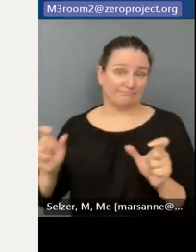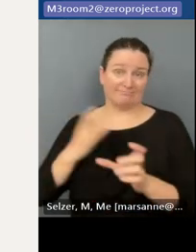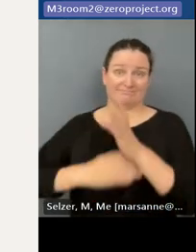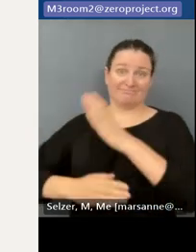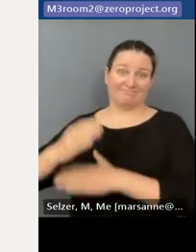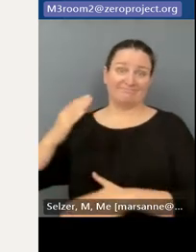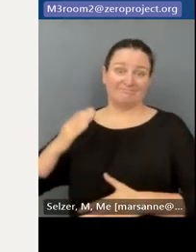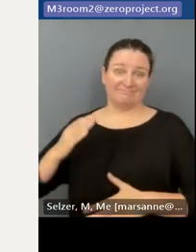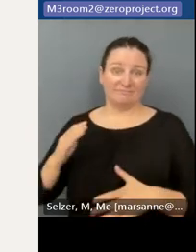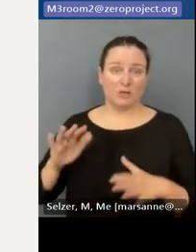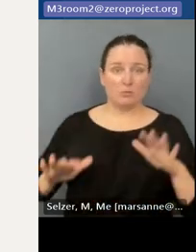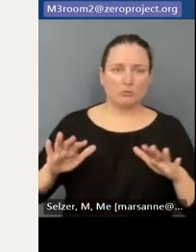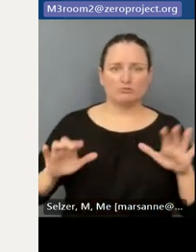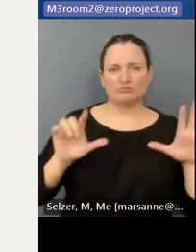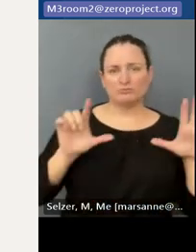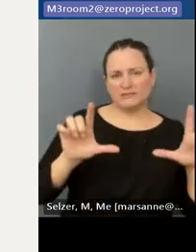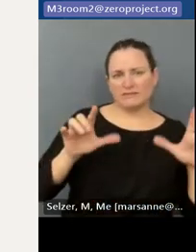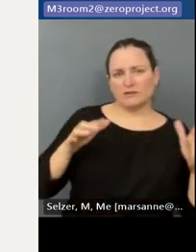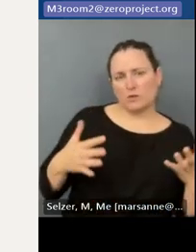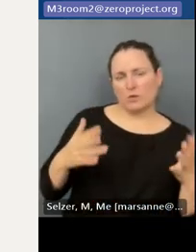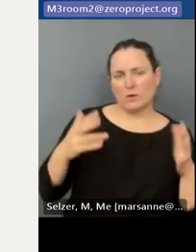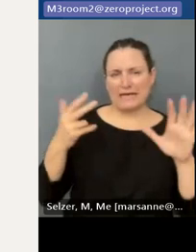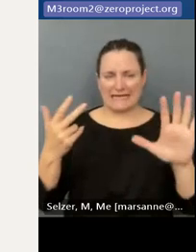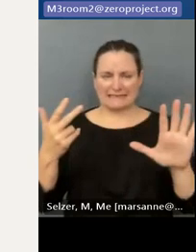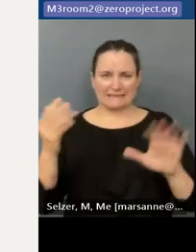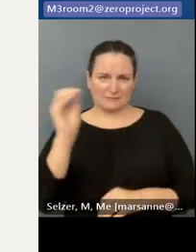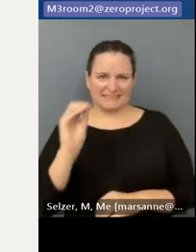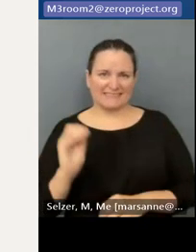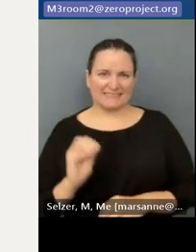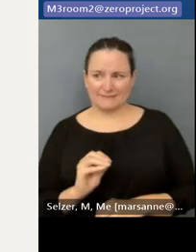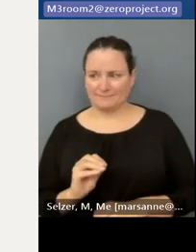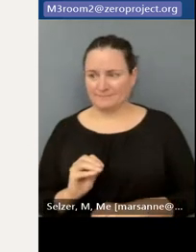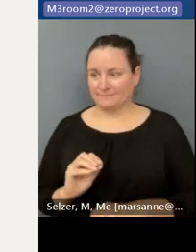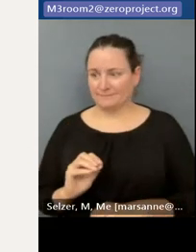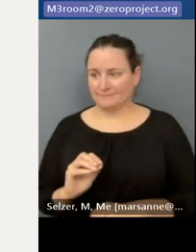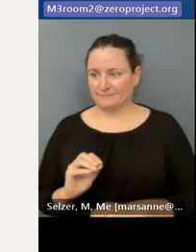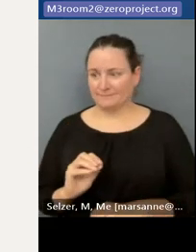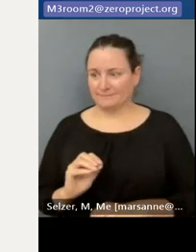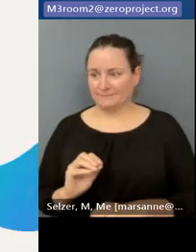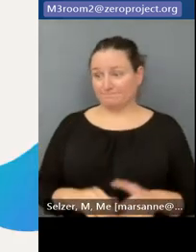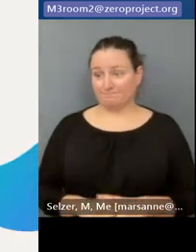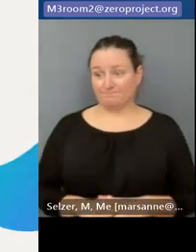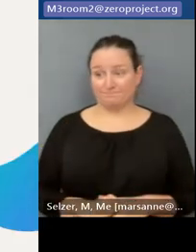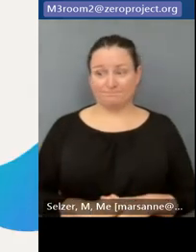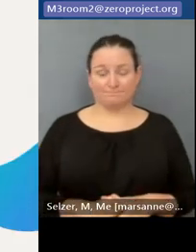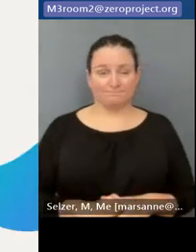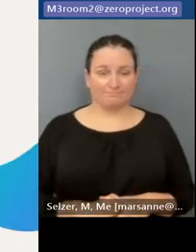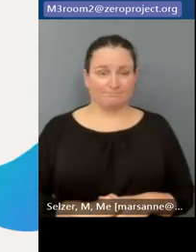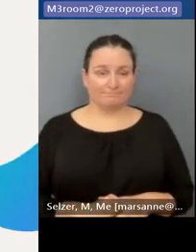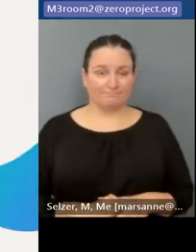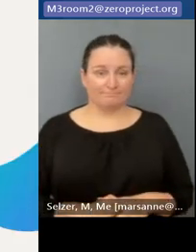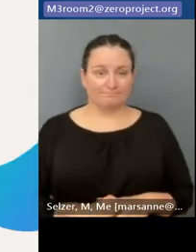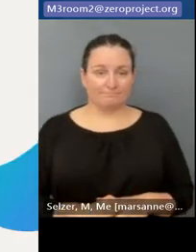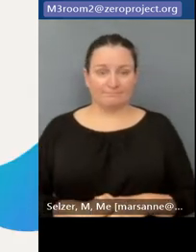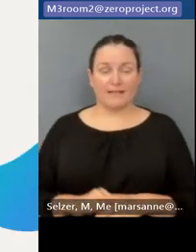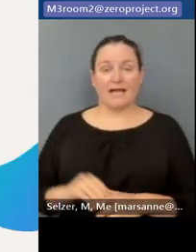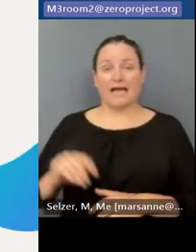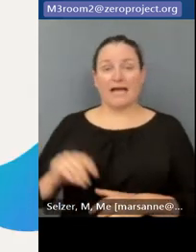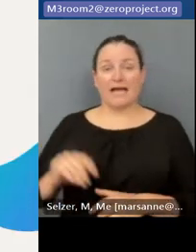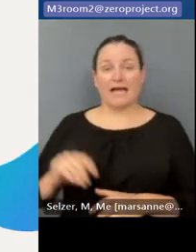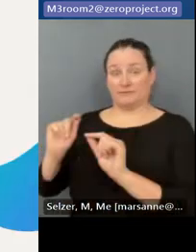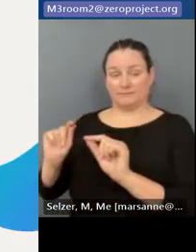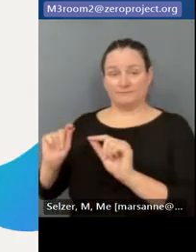of Kazakhstan. We don't see people with disabilities outside. There are several reasons for this. The first one,